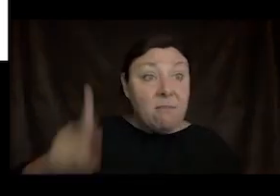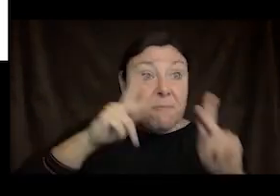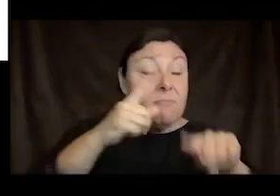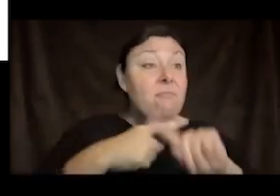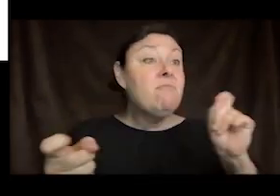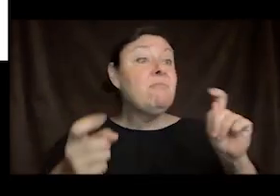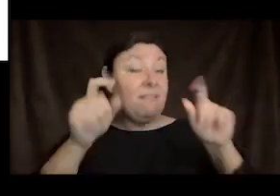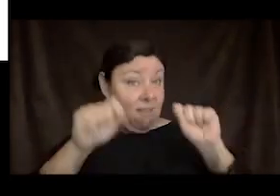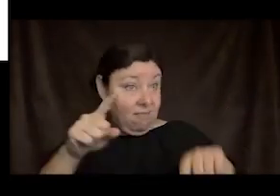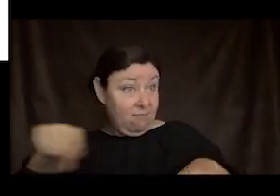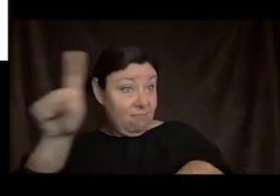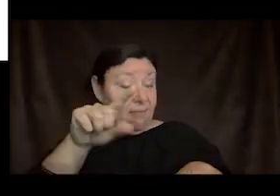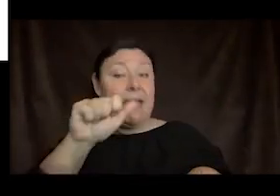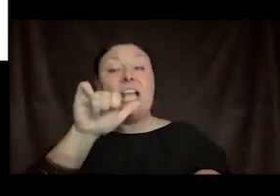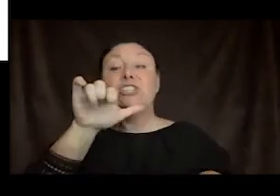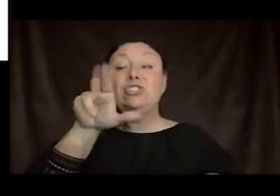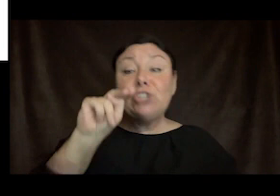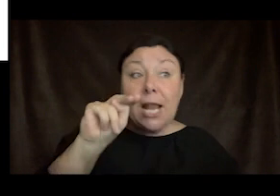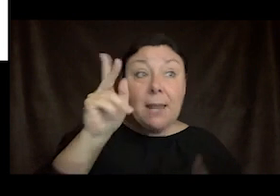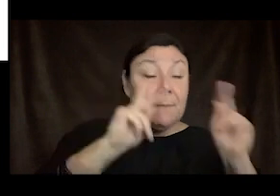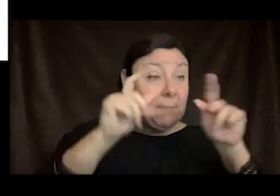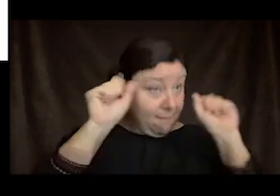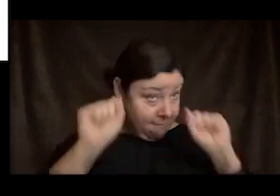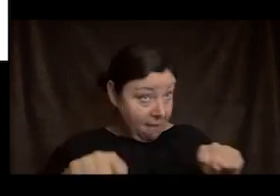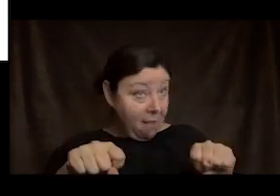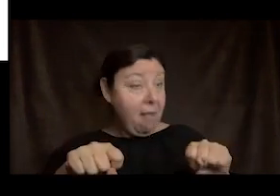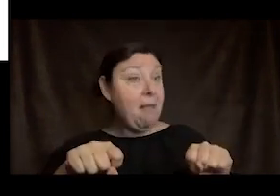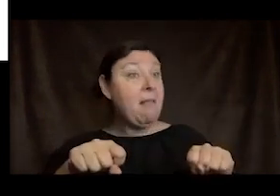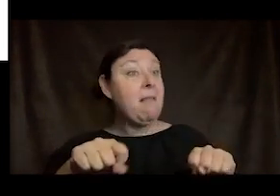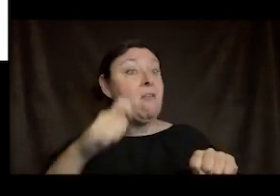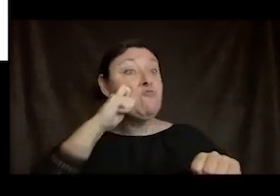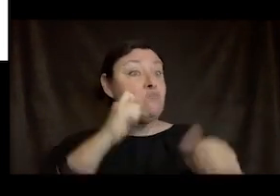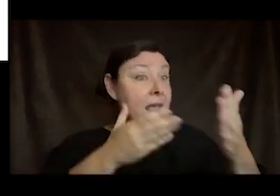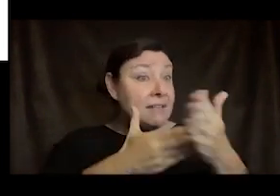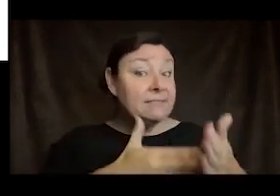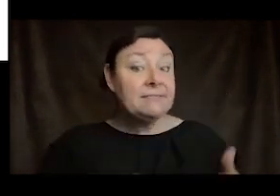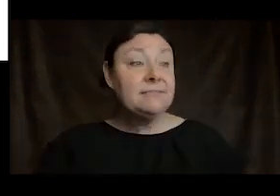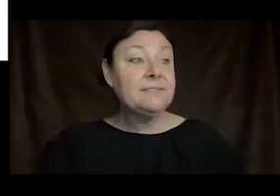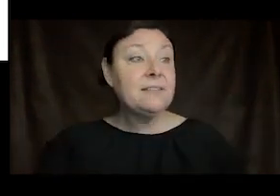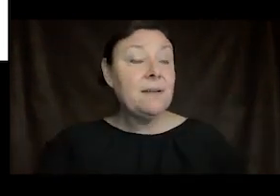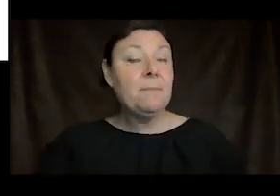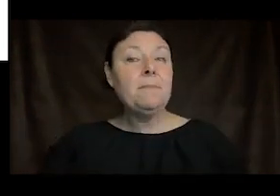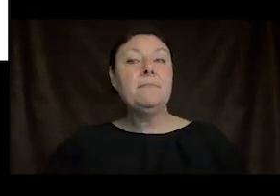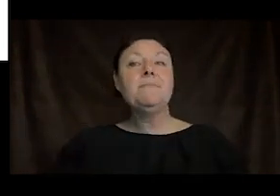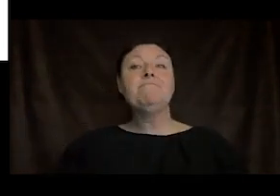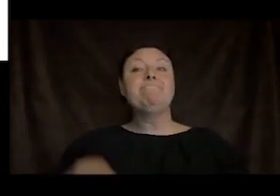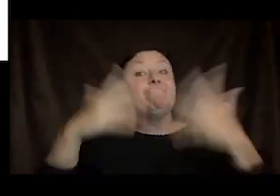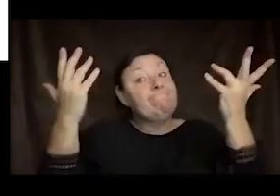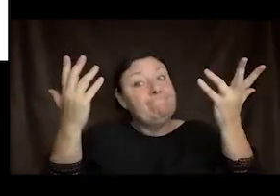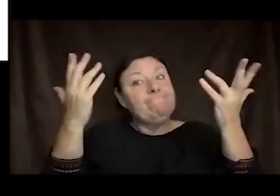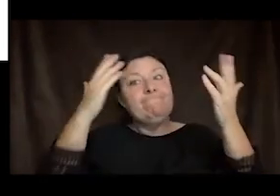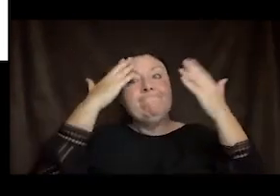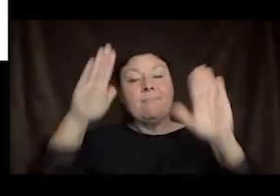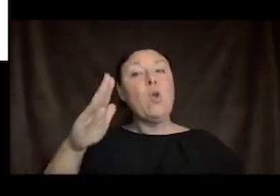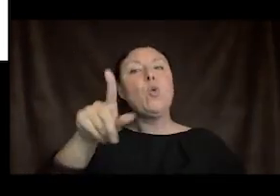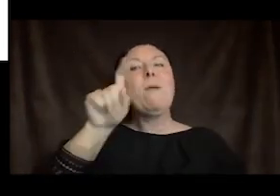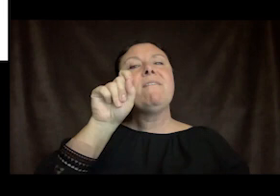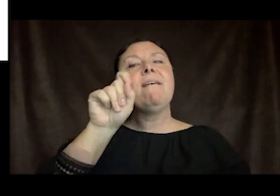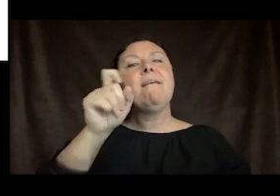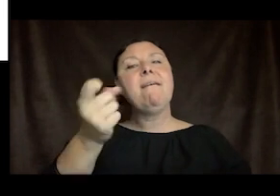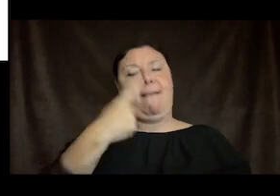example, had some oppression. And the question that you should ask yourself is, in whatever situation that question is being